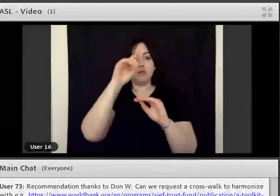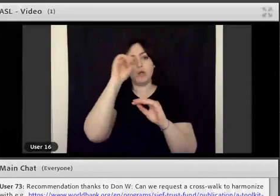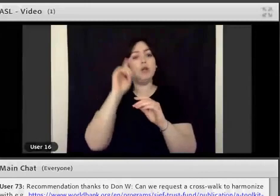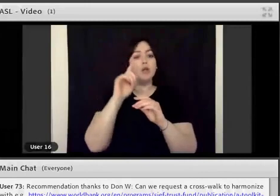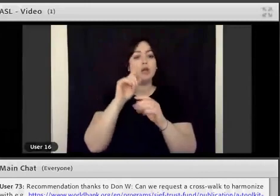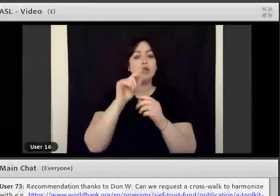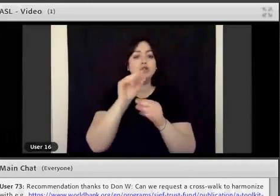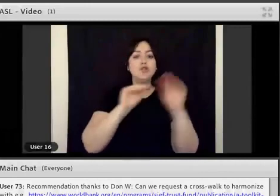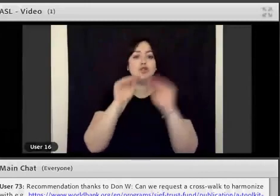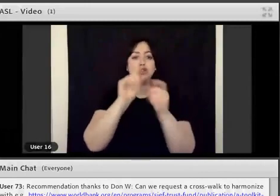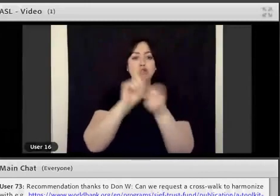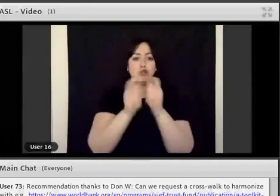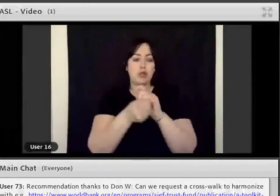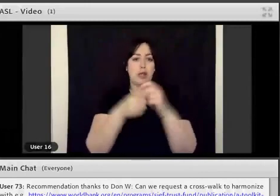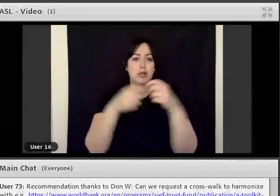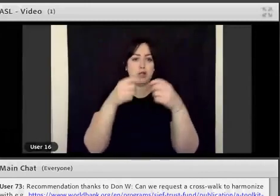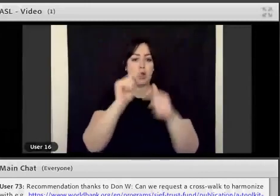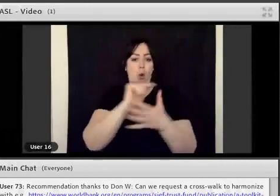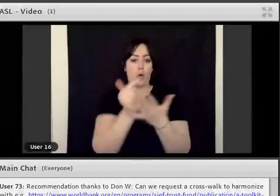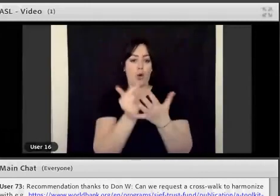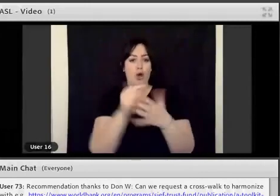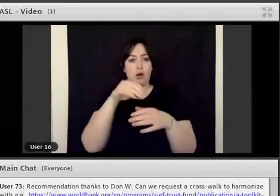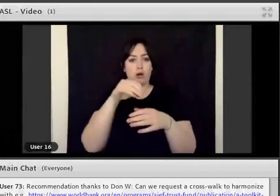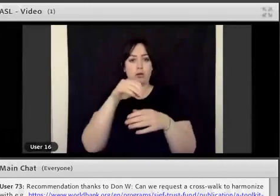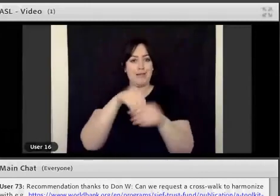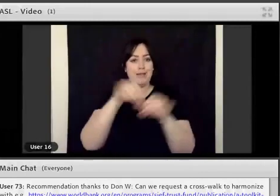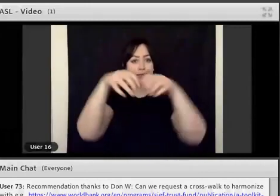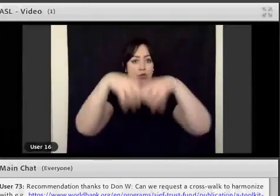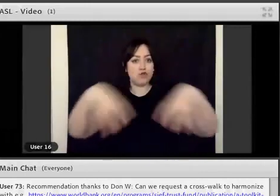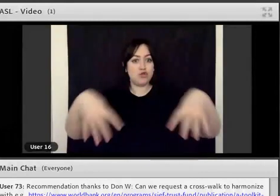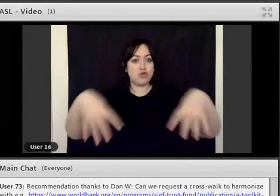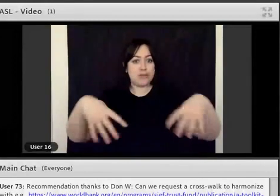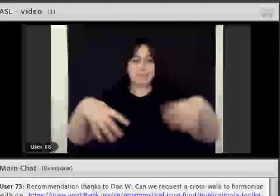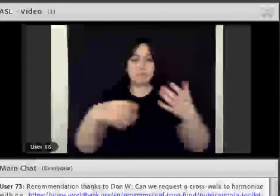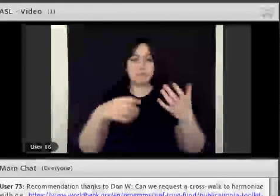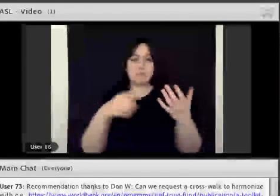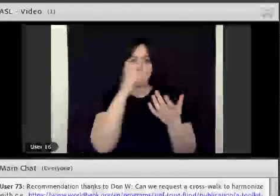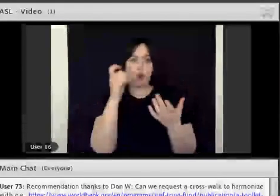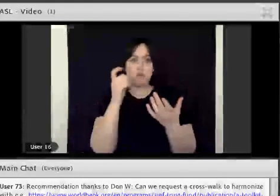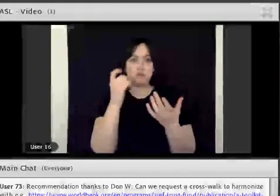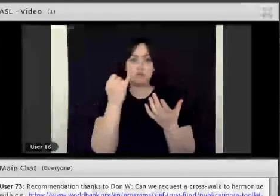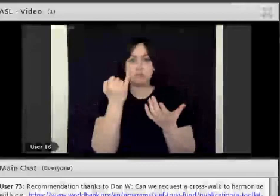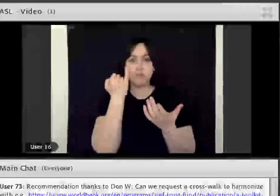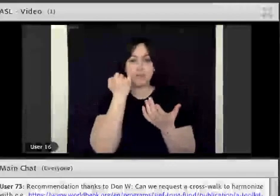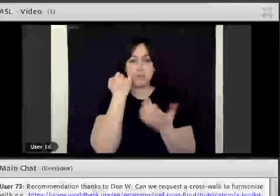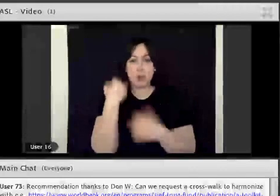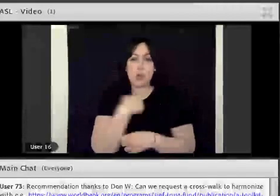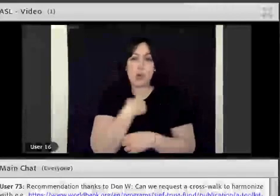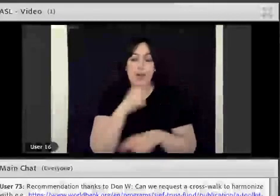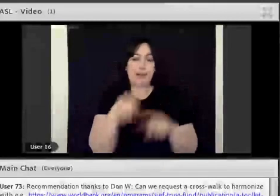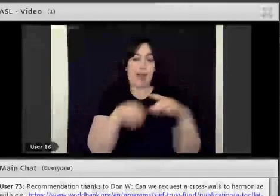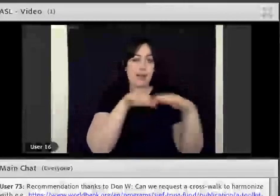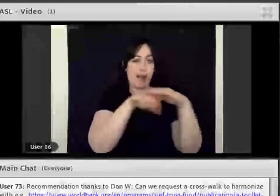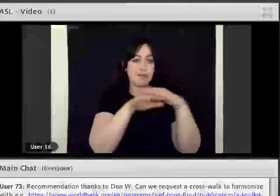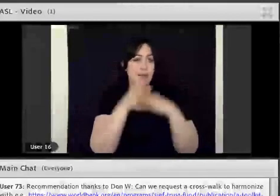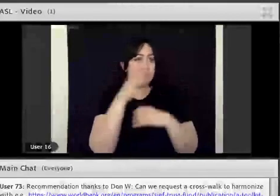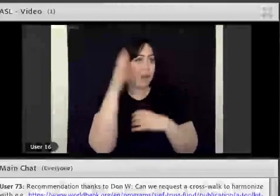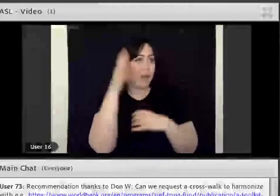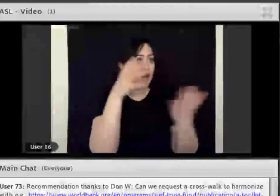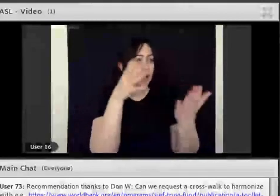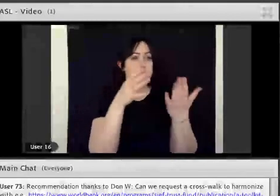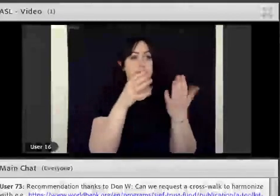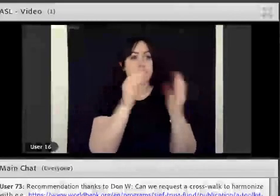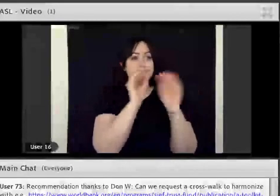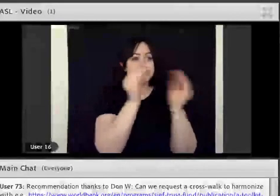know, the sources of information could be quite limited if we don't have access to parents or don't have access